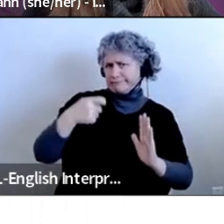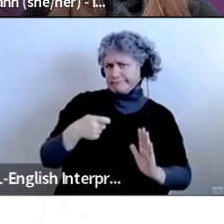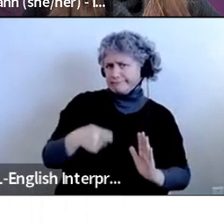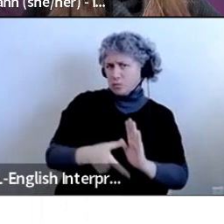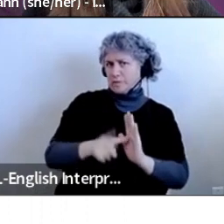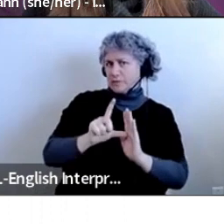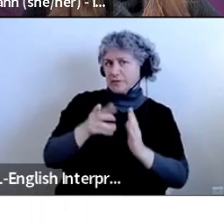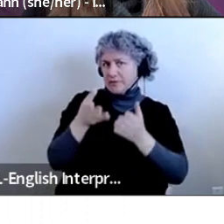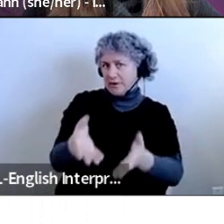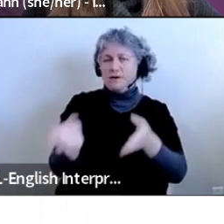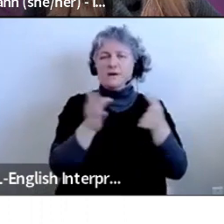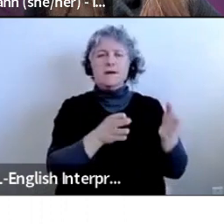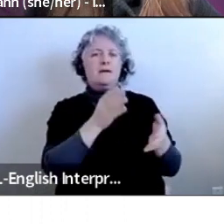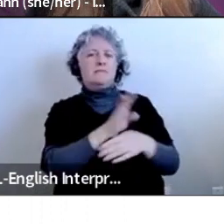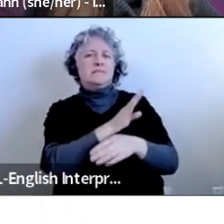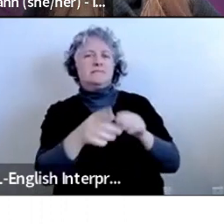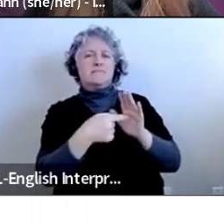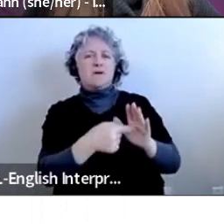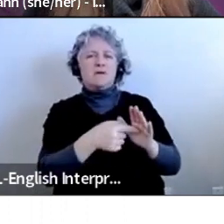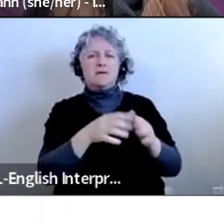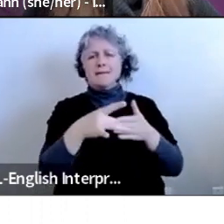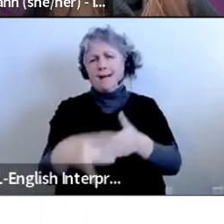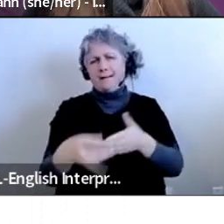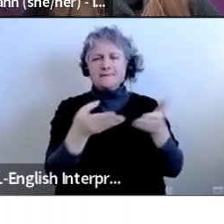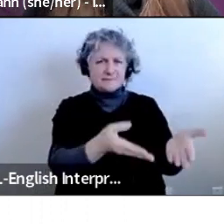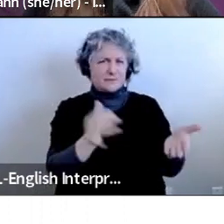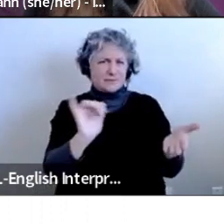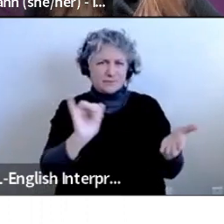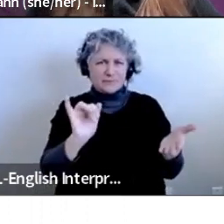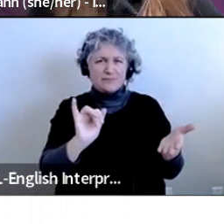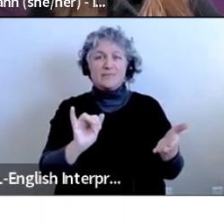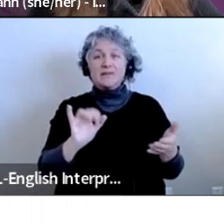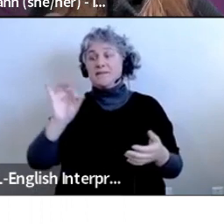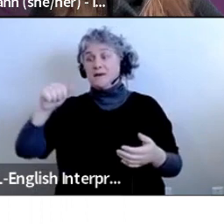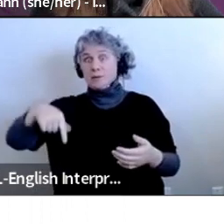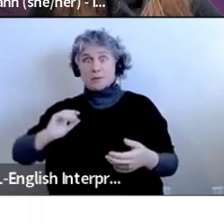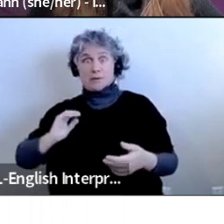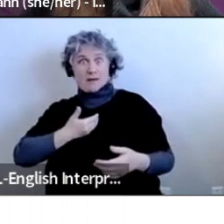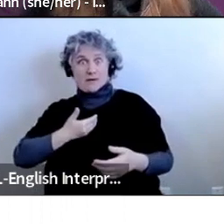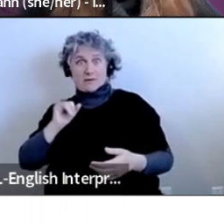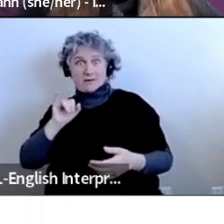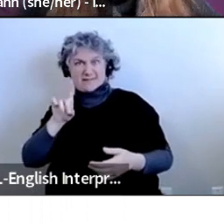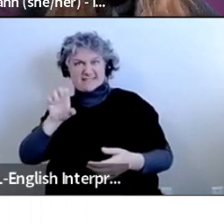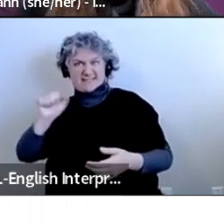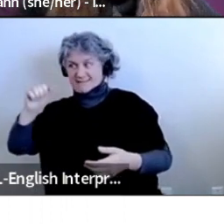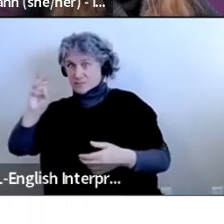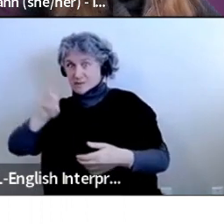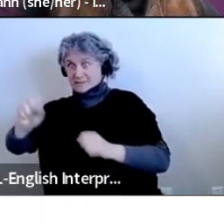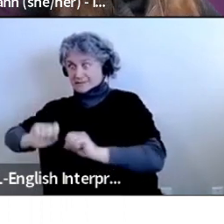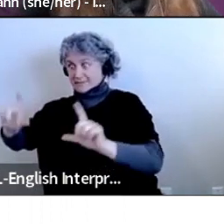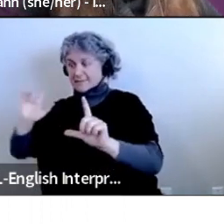business model canvas guide as well. And you can also find that guide linked on our FAQs as well, if you're looking for a different place to find